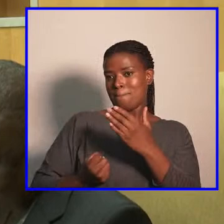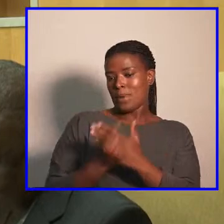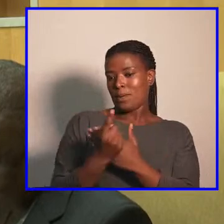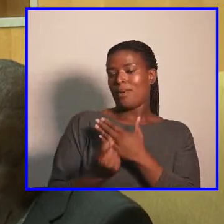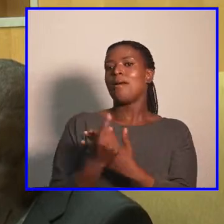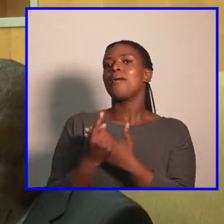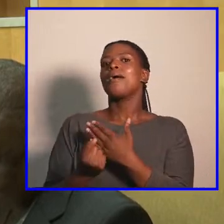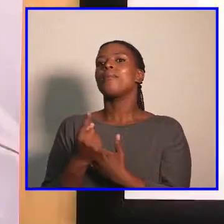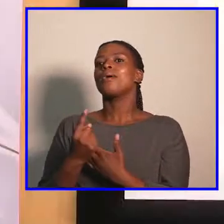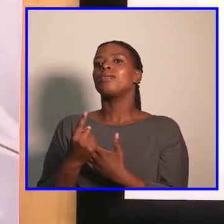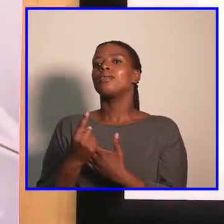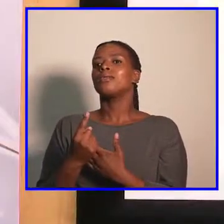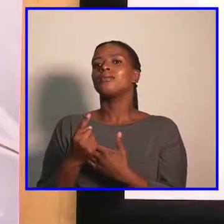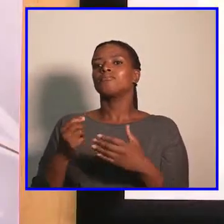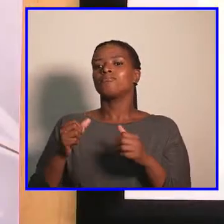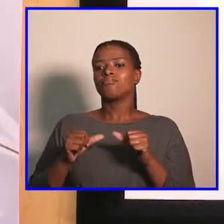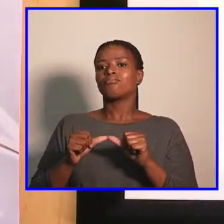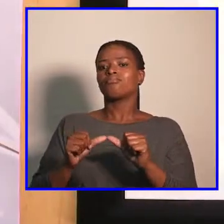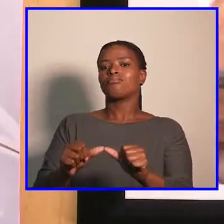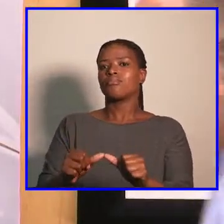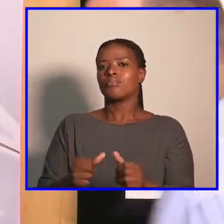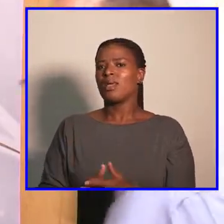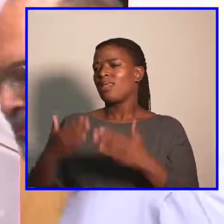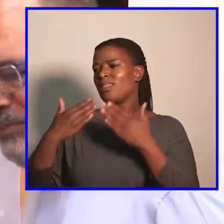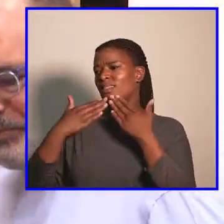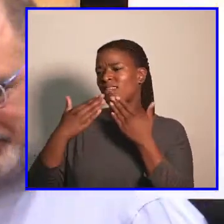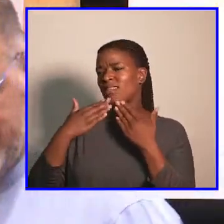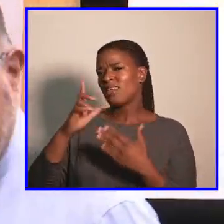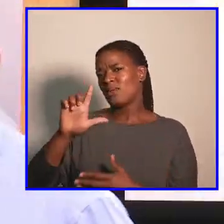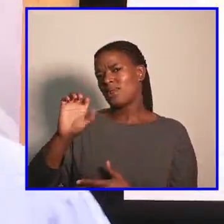come back to the podium. Over to you, Commissioner. Thank you, Rebone.